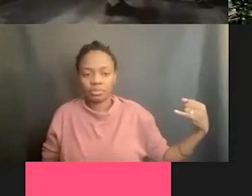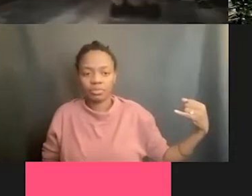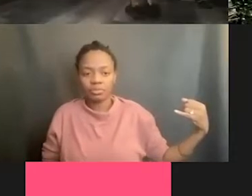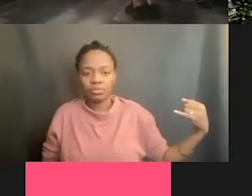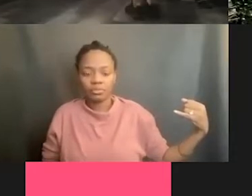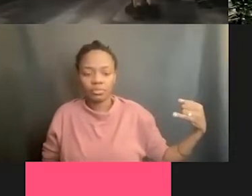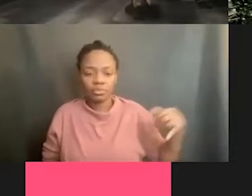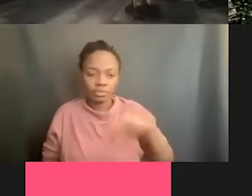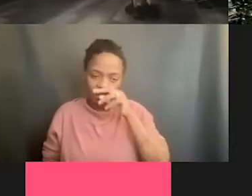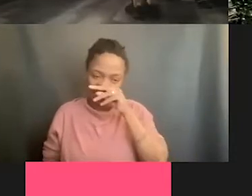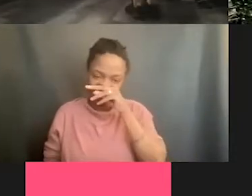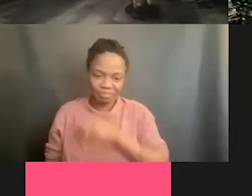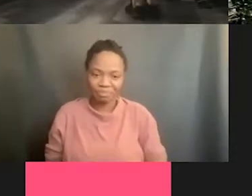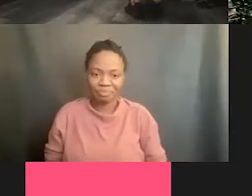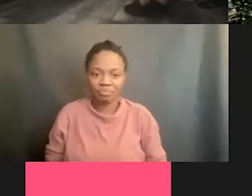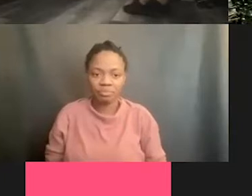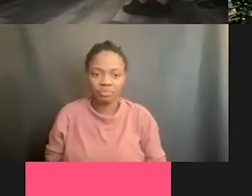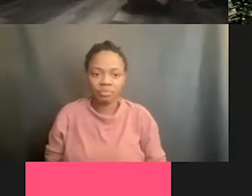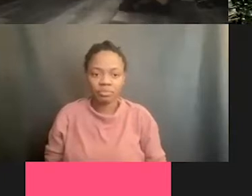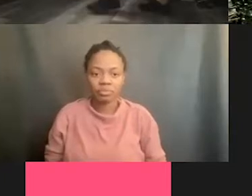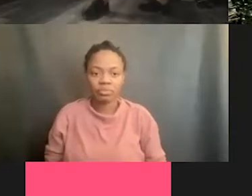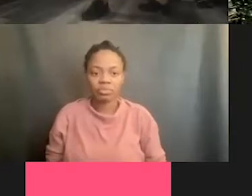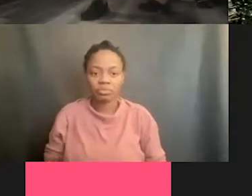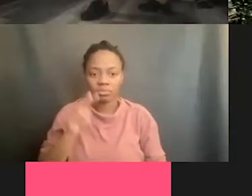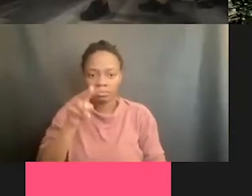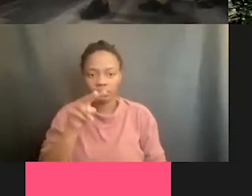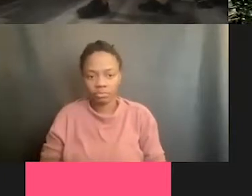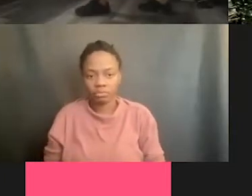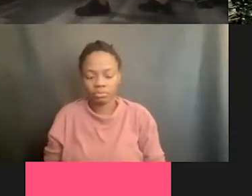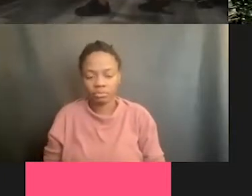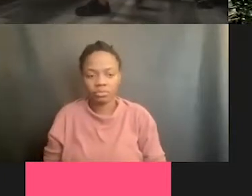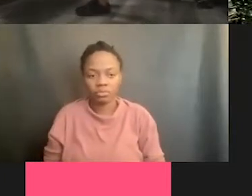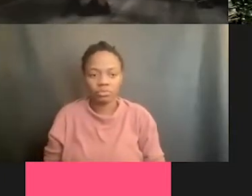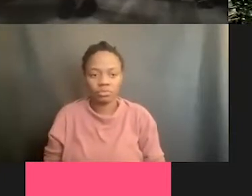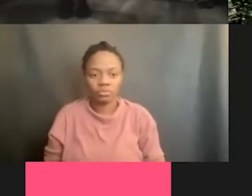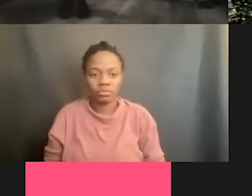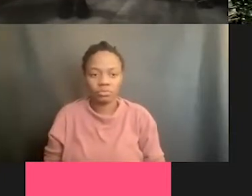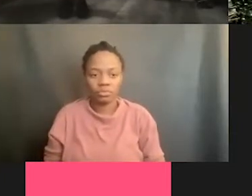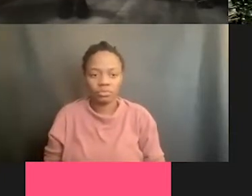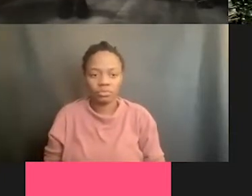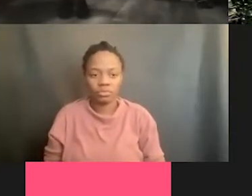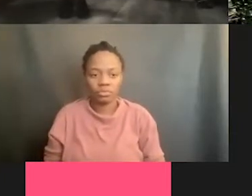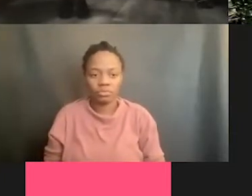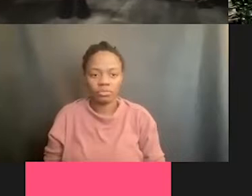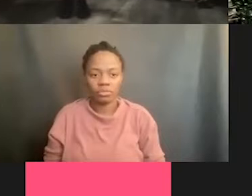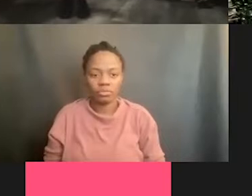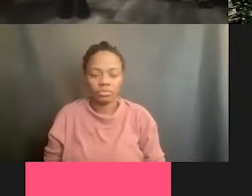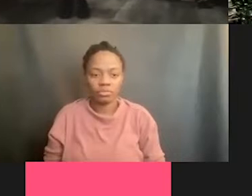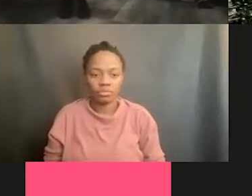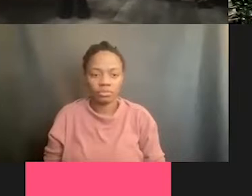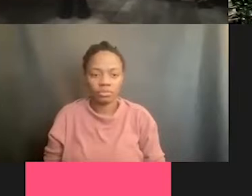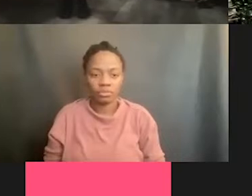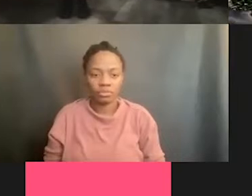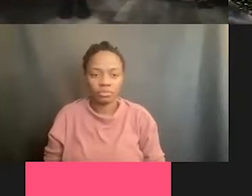come together, and then you're gonna open again, and then you're gonna come together. And